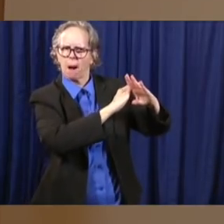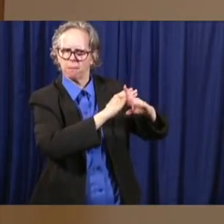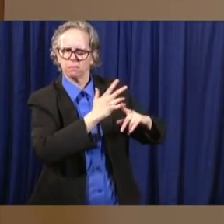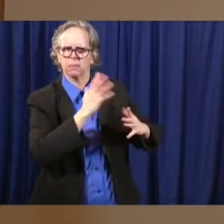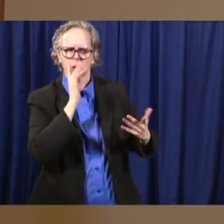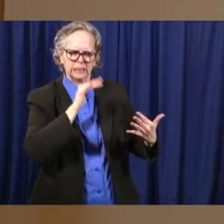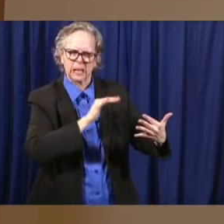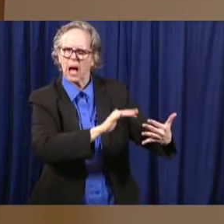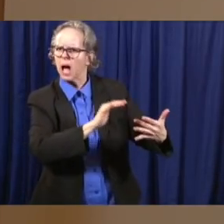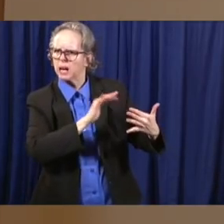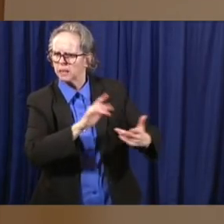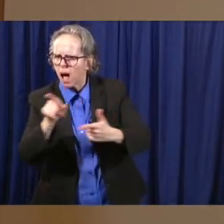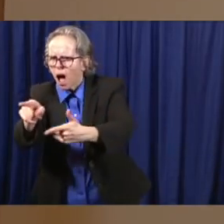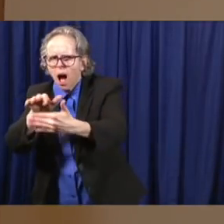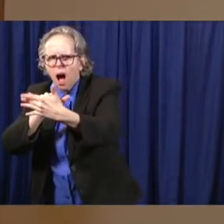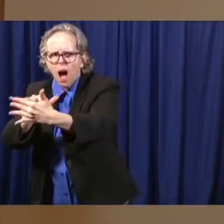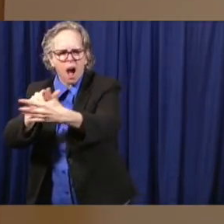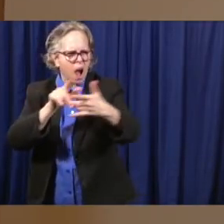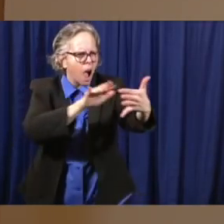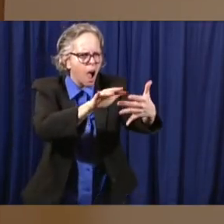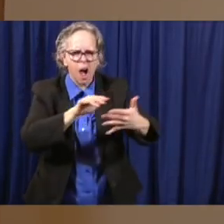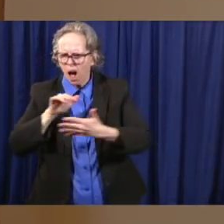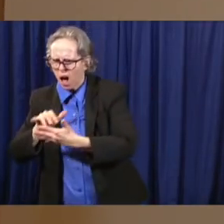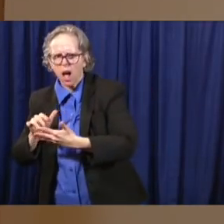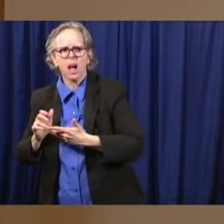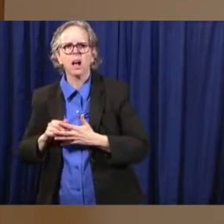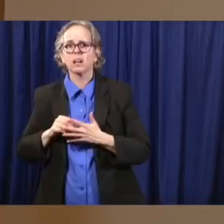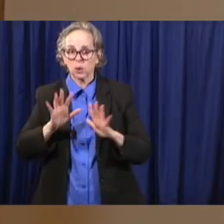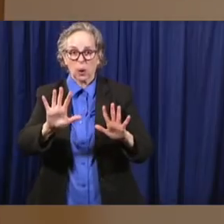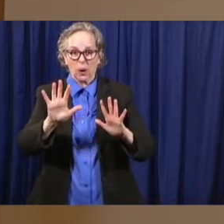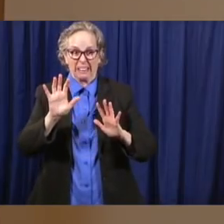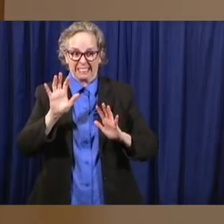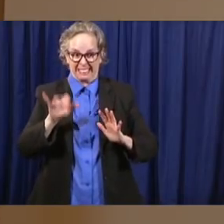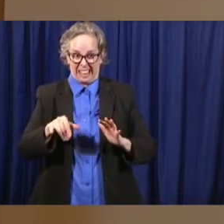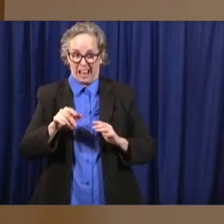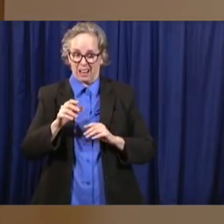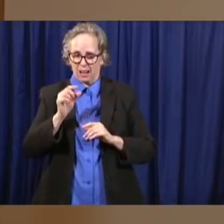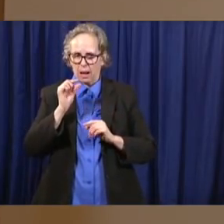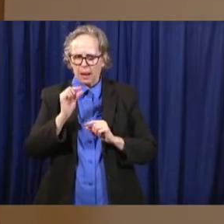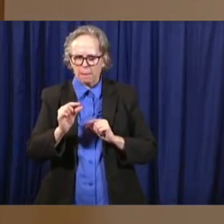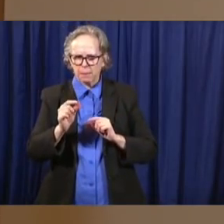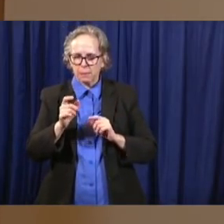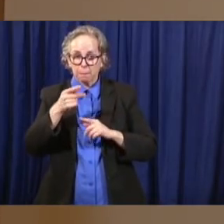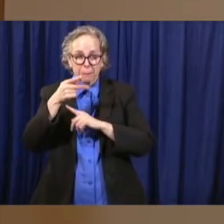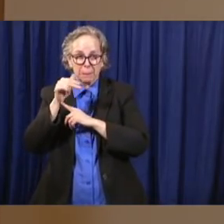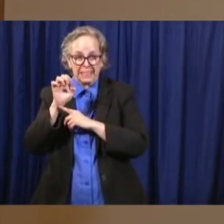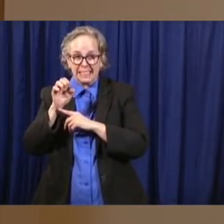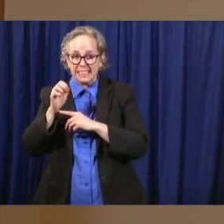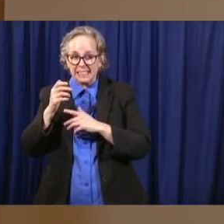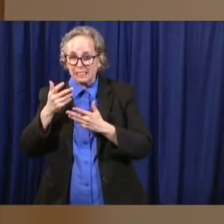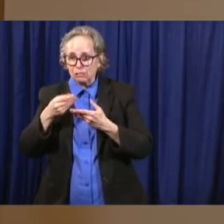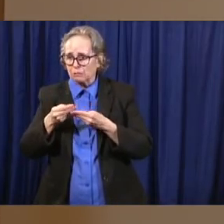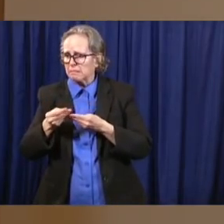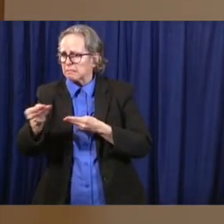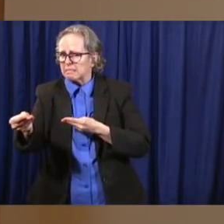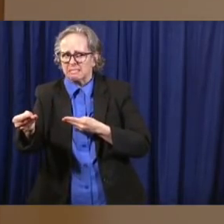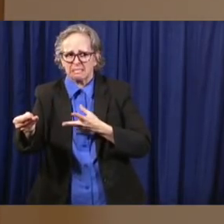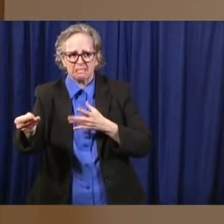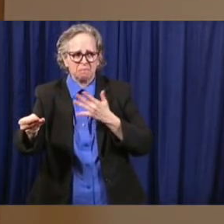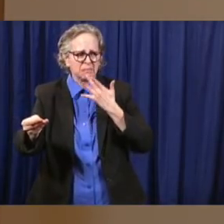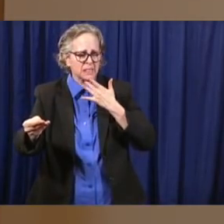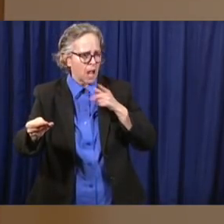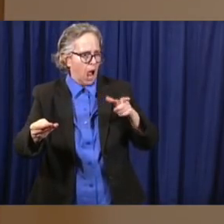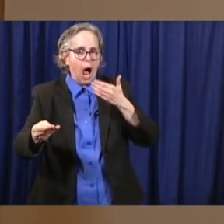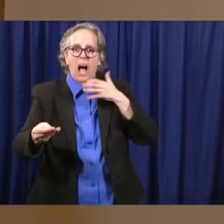nursing home is struggling because they don't have enough gear, the very little bit of gear we have left, we're trying to direct to them. So we've been able to sort